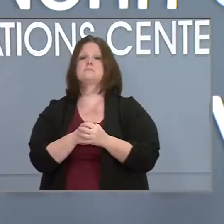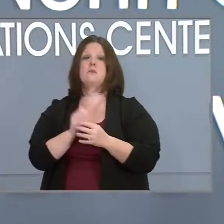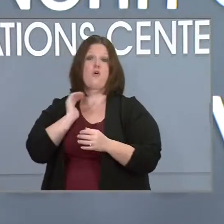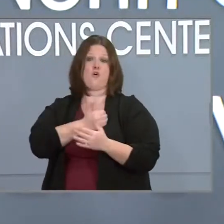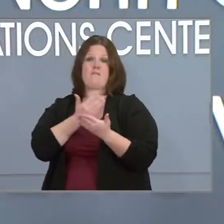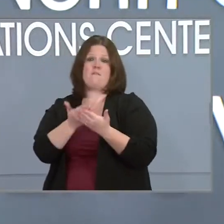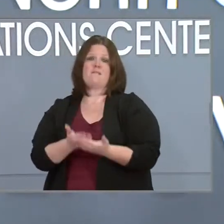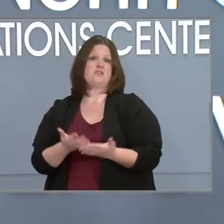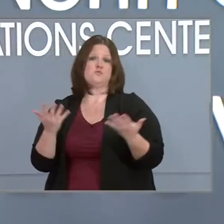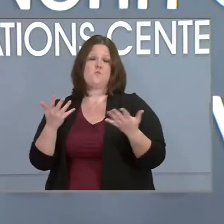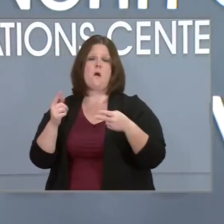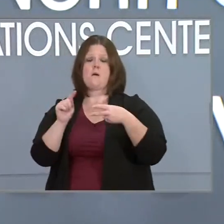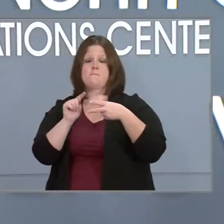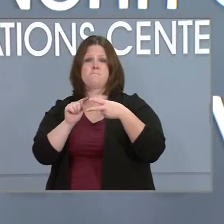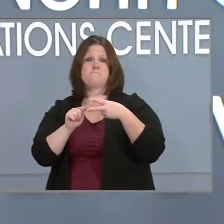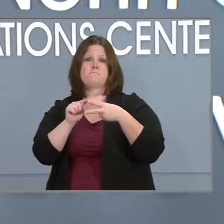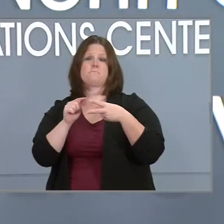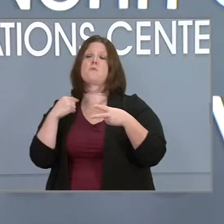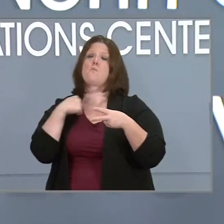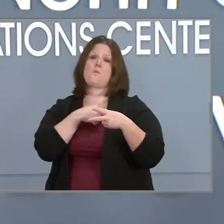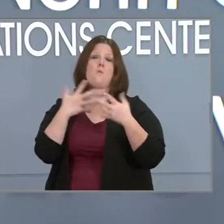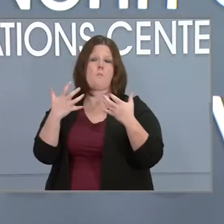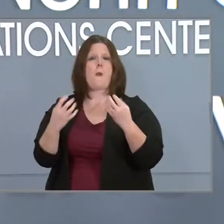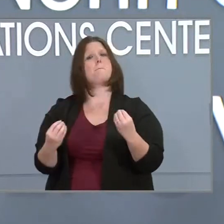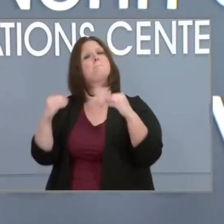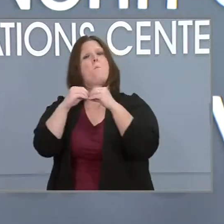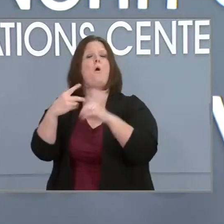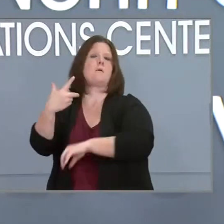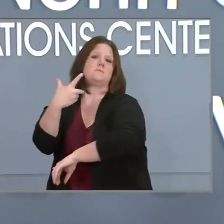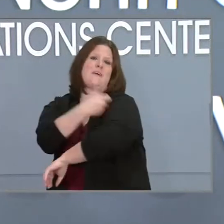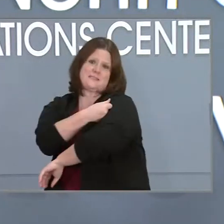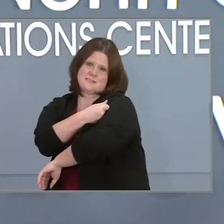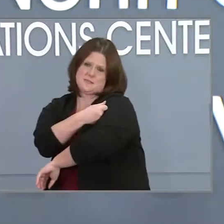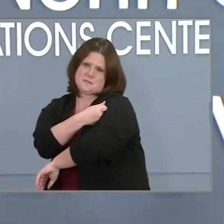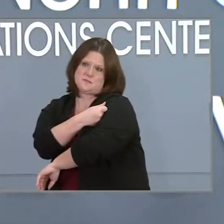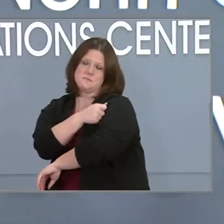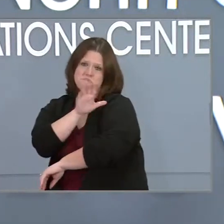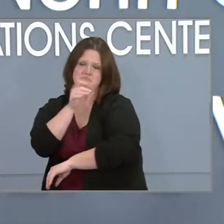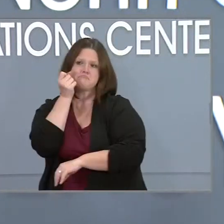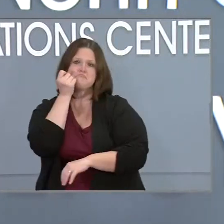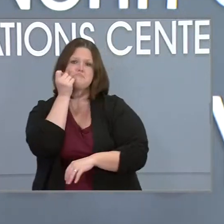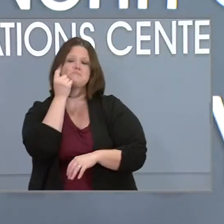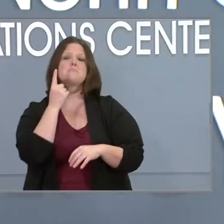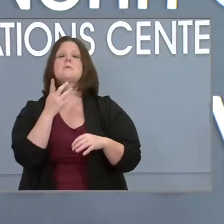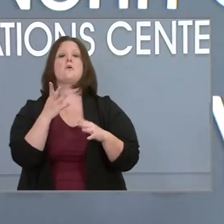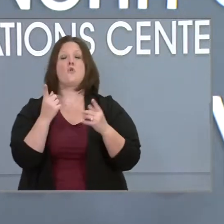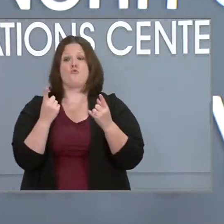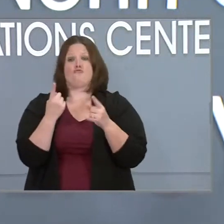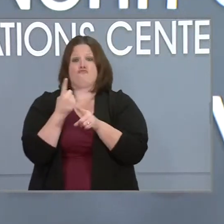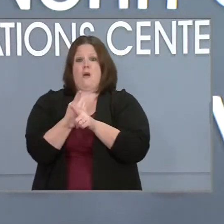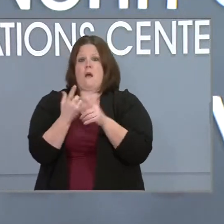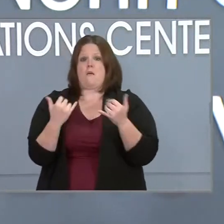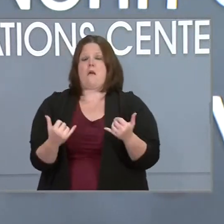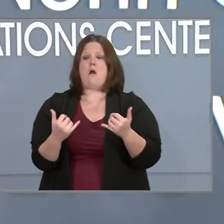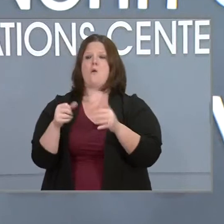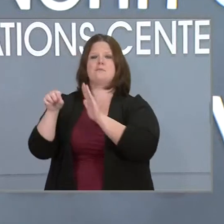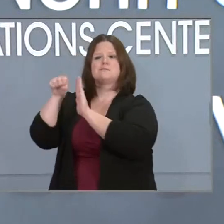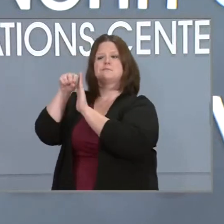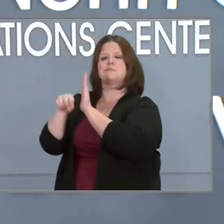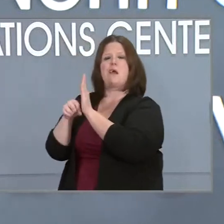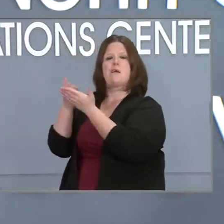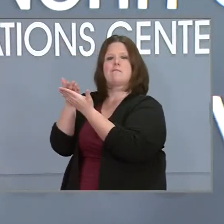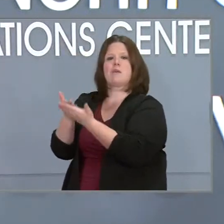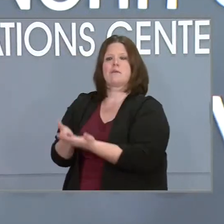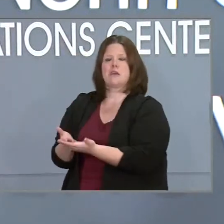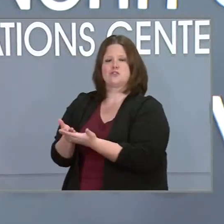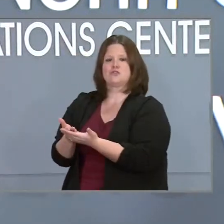state employees. The idea is to get more shots in arms, but right now, since our state verification